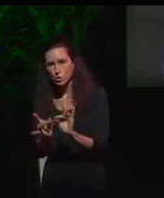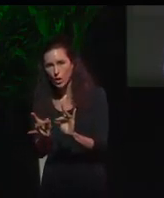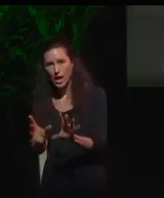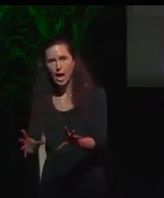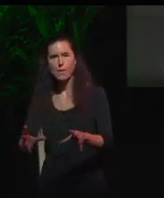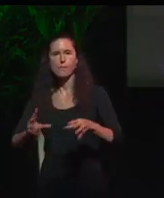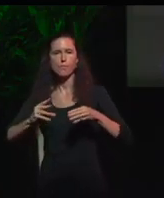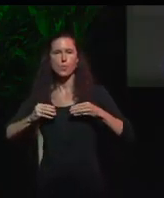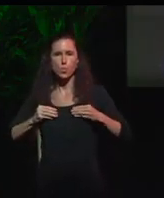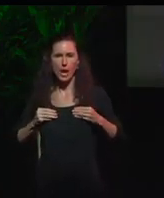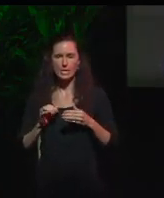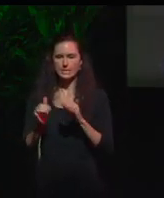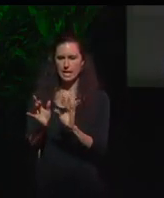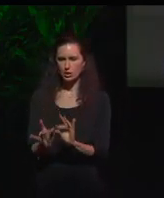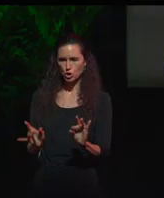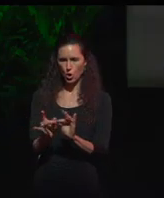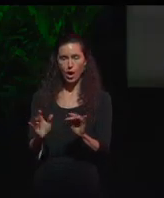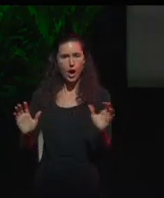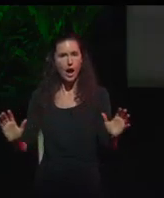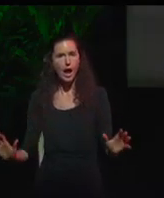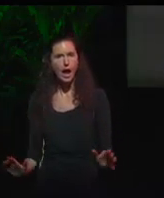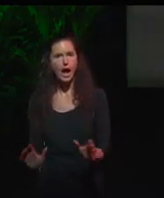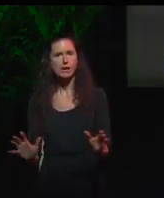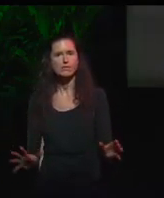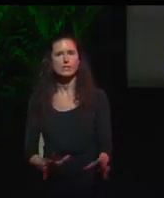story, actively engage and